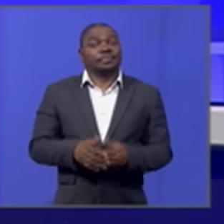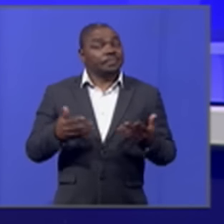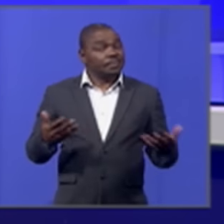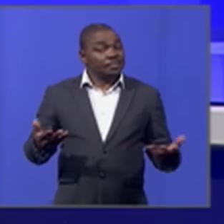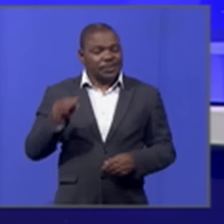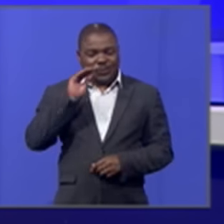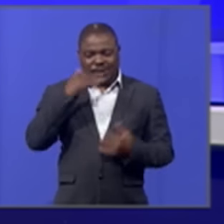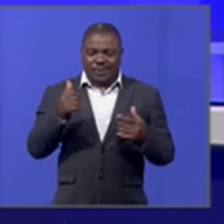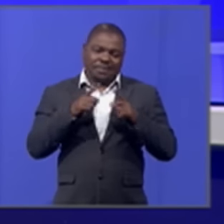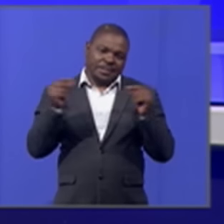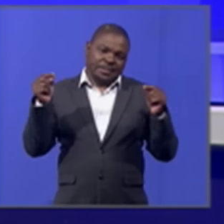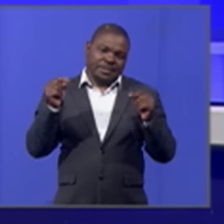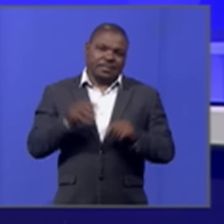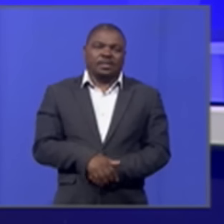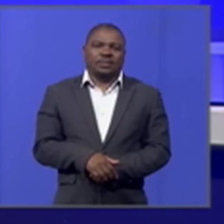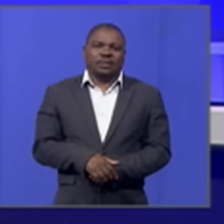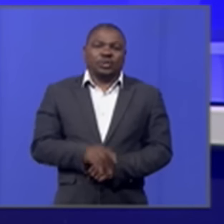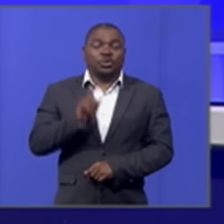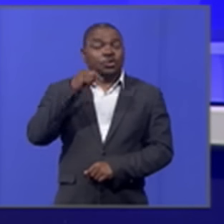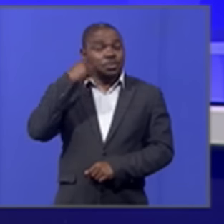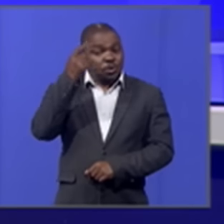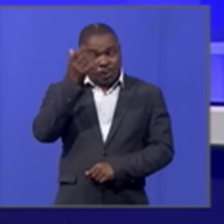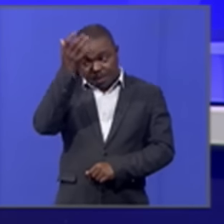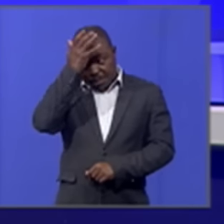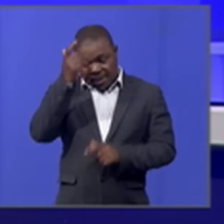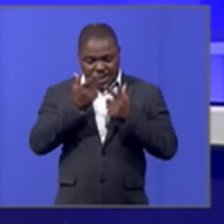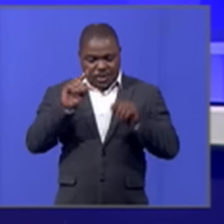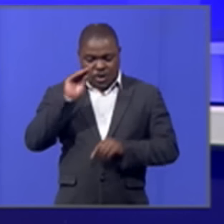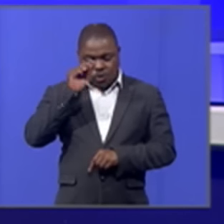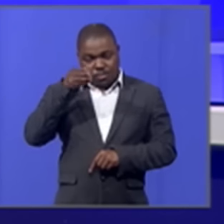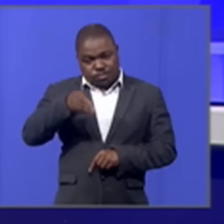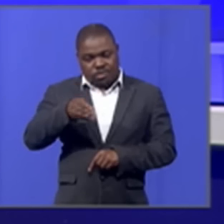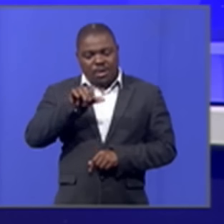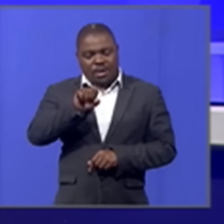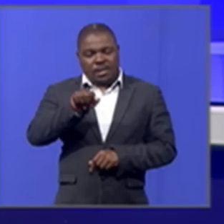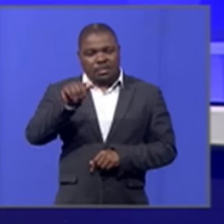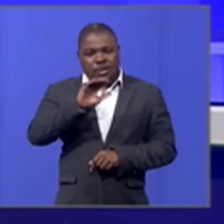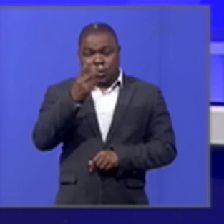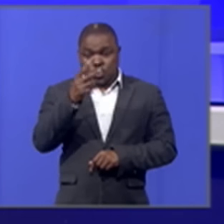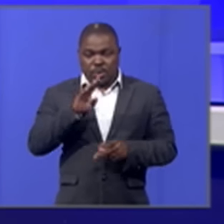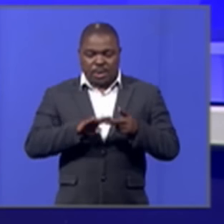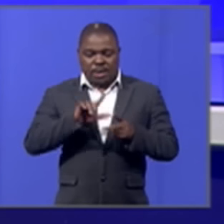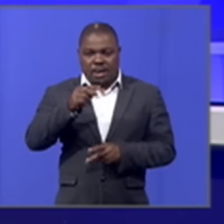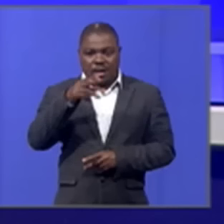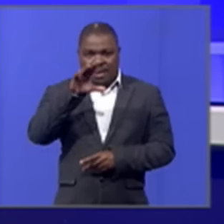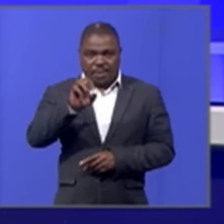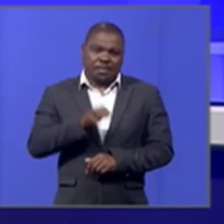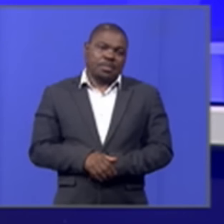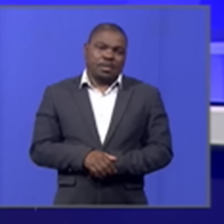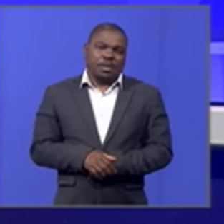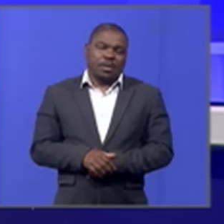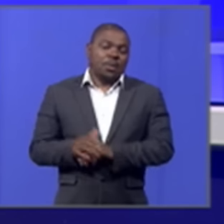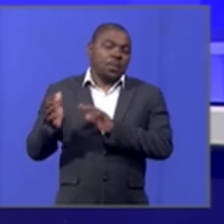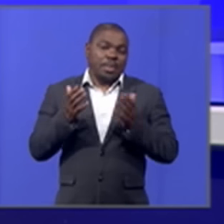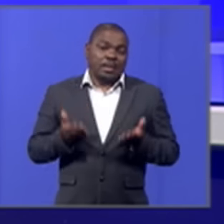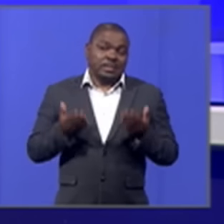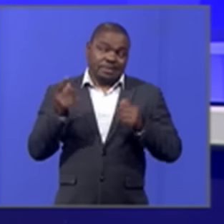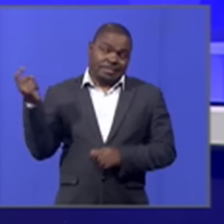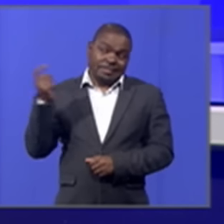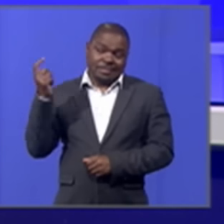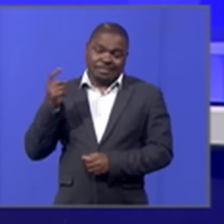Mothoetso dindilikalo tsa segonjono dikgang tsa sepedi di a latela ka moso mo SABC 2 le SABC le hae ga jana ke go tlogela ka